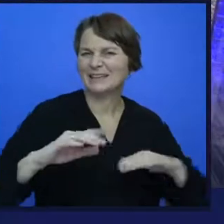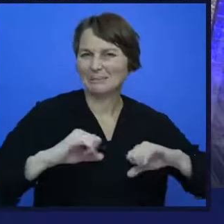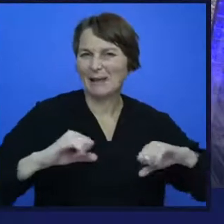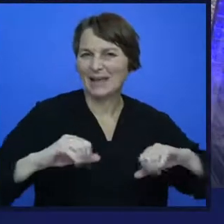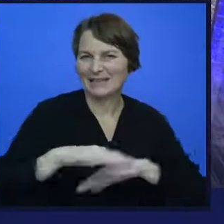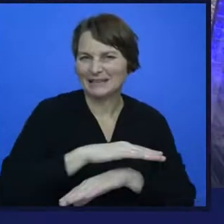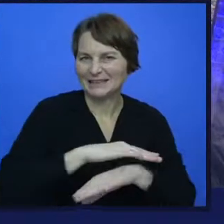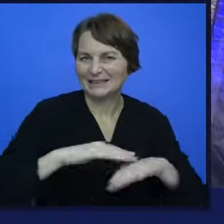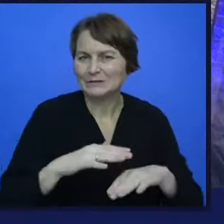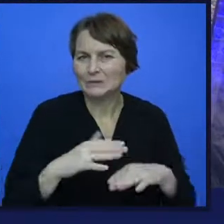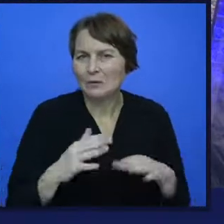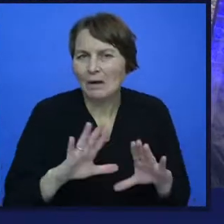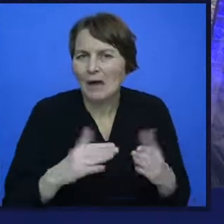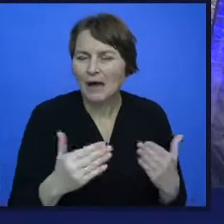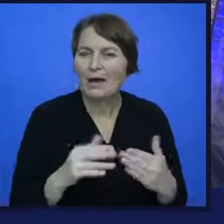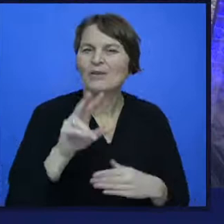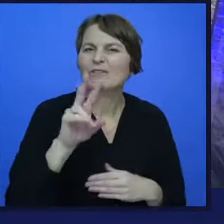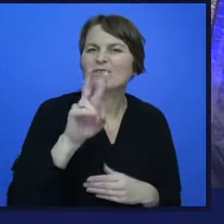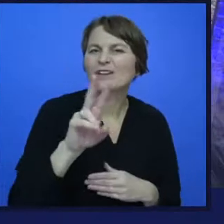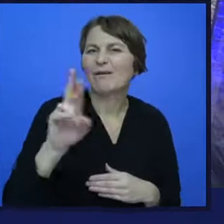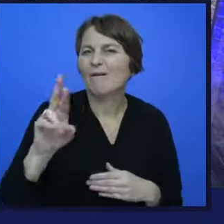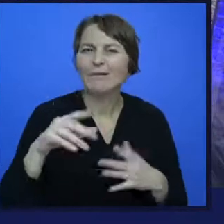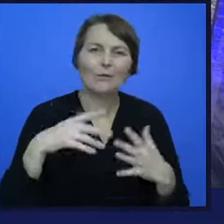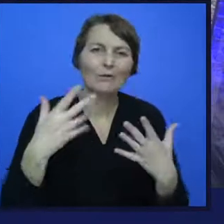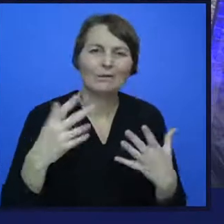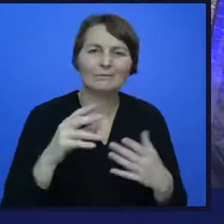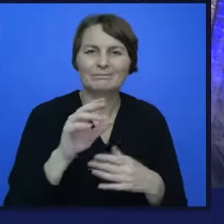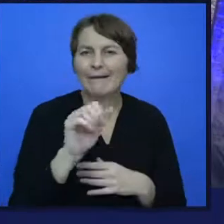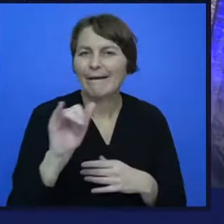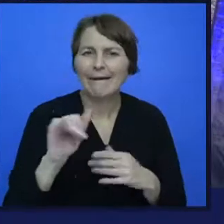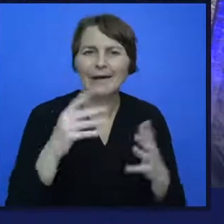or flying a drone for that matter? Anthony, any ideas?